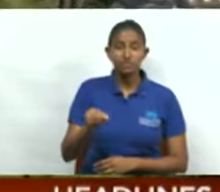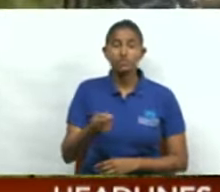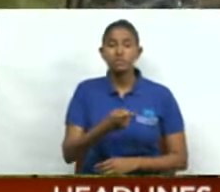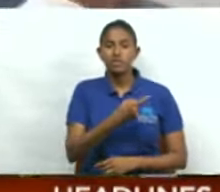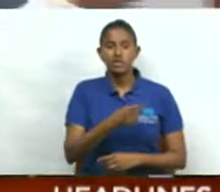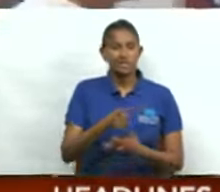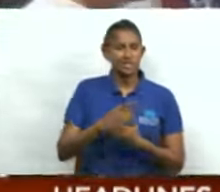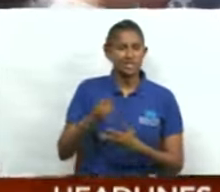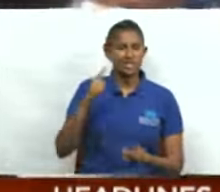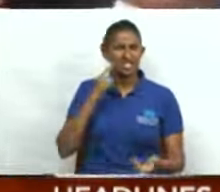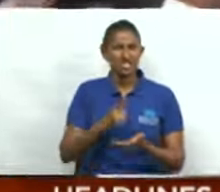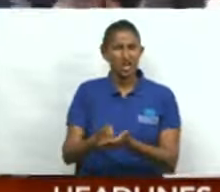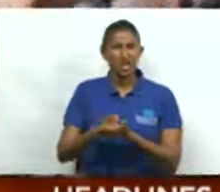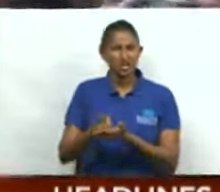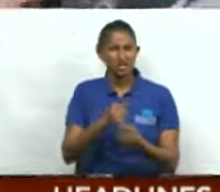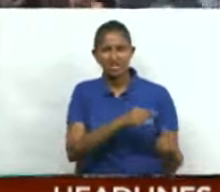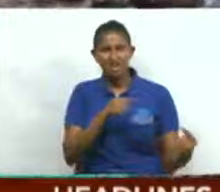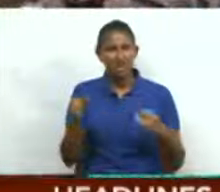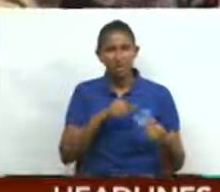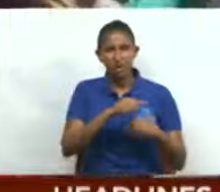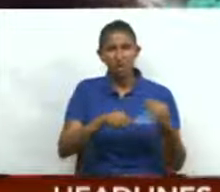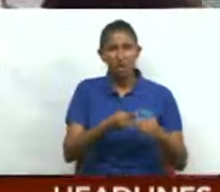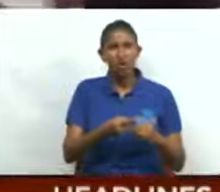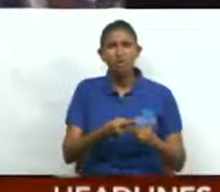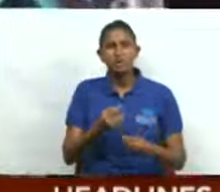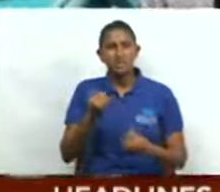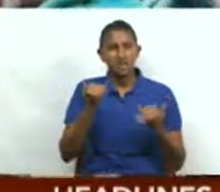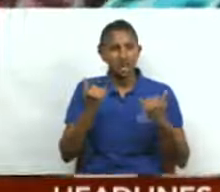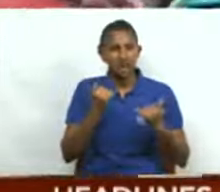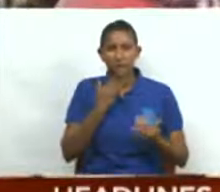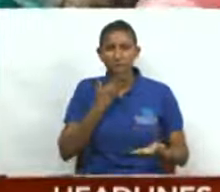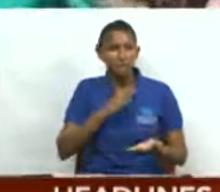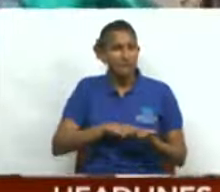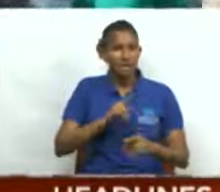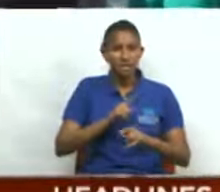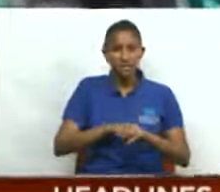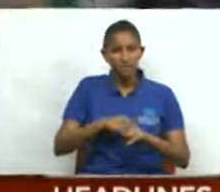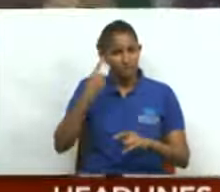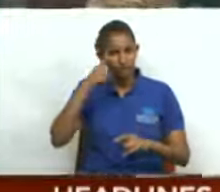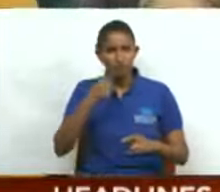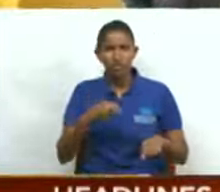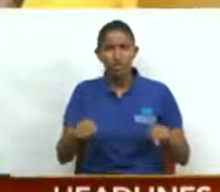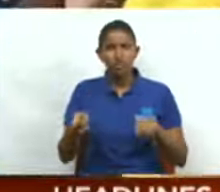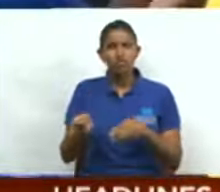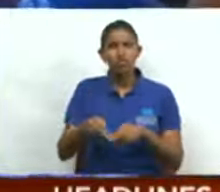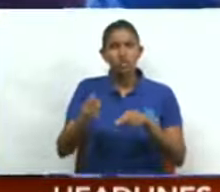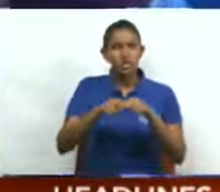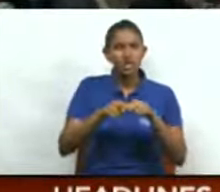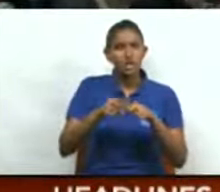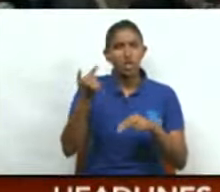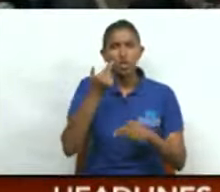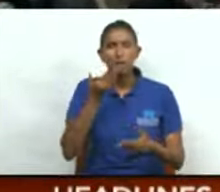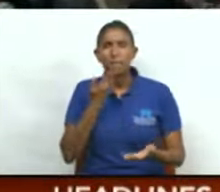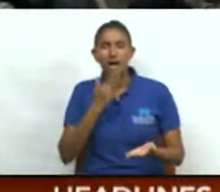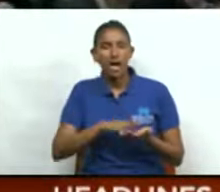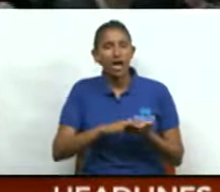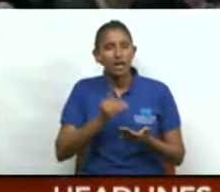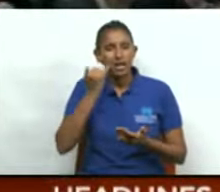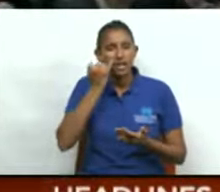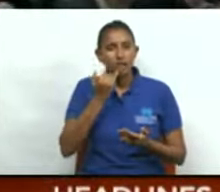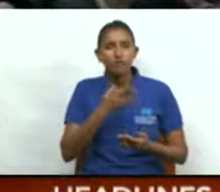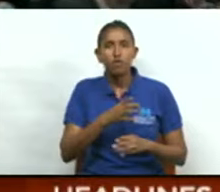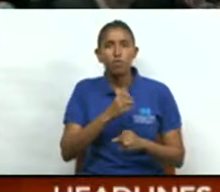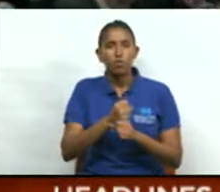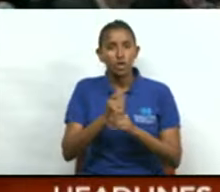increases, with several unions calling for them to receive the same 4% increase as public servants. Imbert contended that